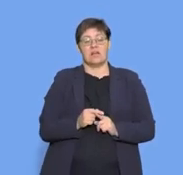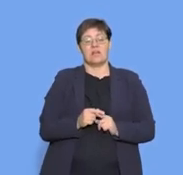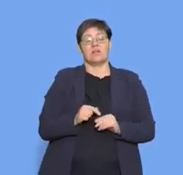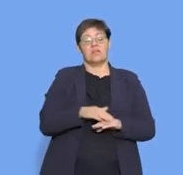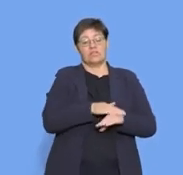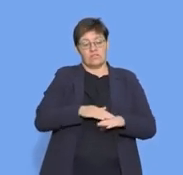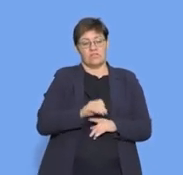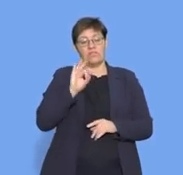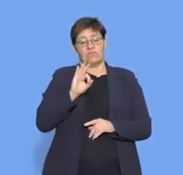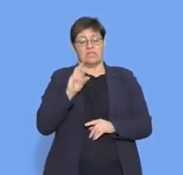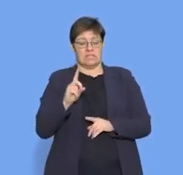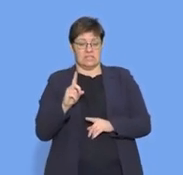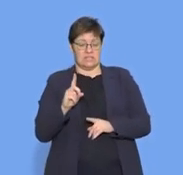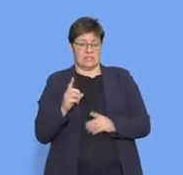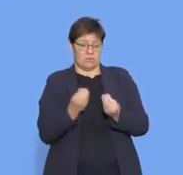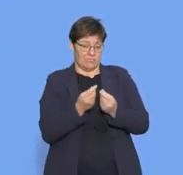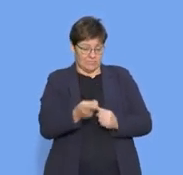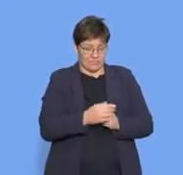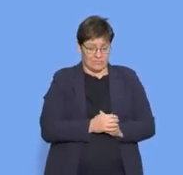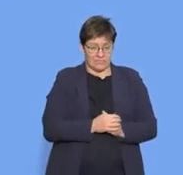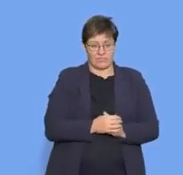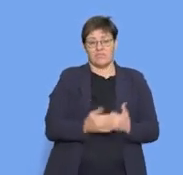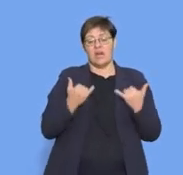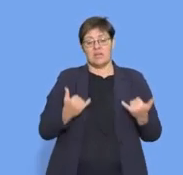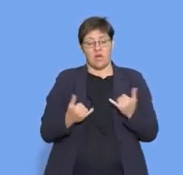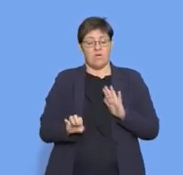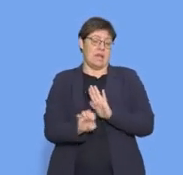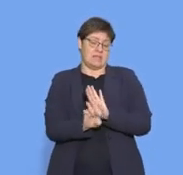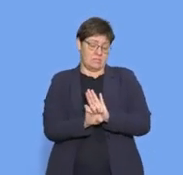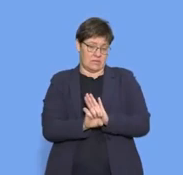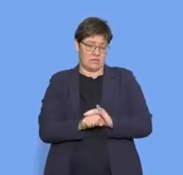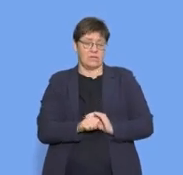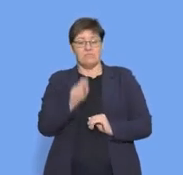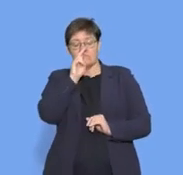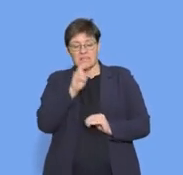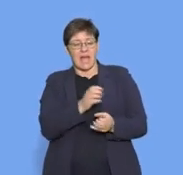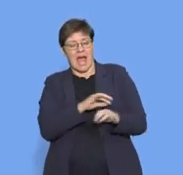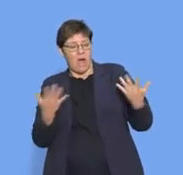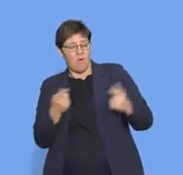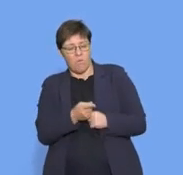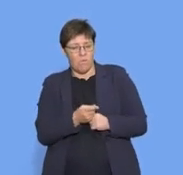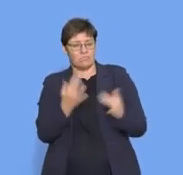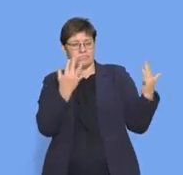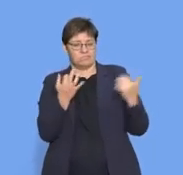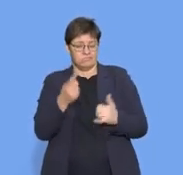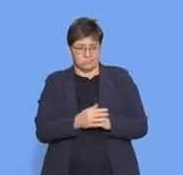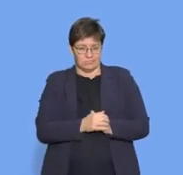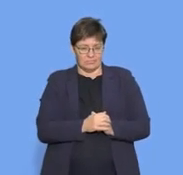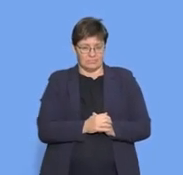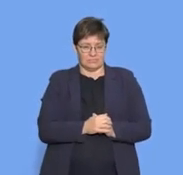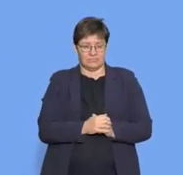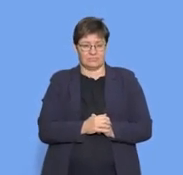the surface of the 3D object. Now we're going to get into some examples so you can see how we actually calculate